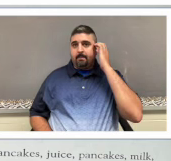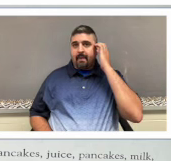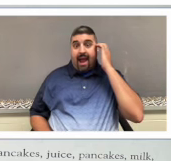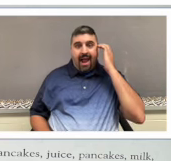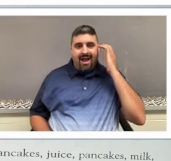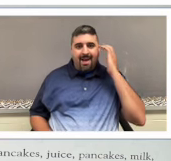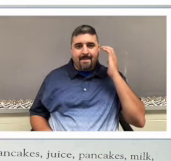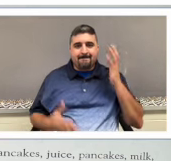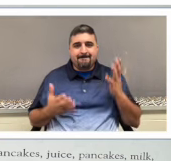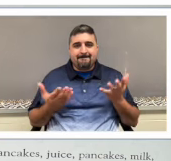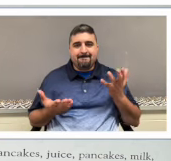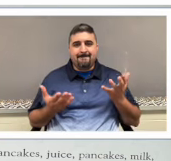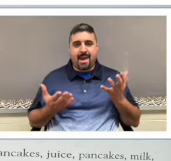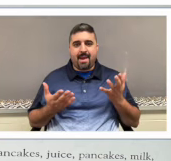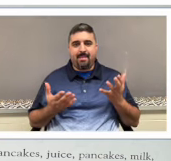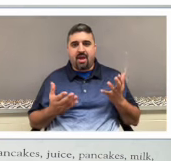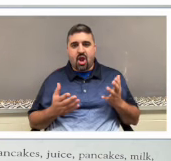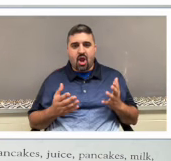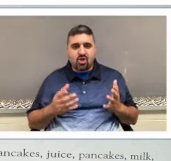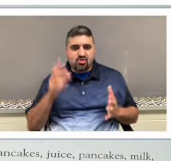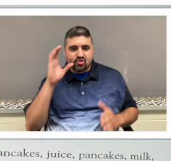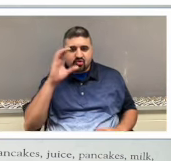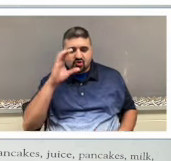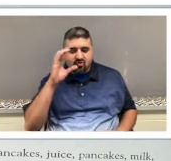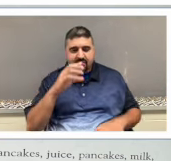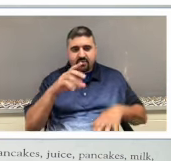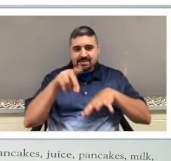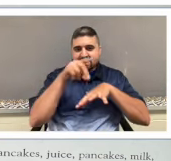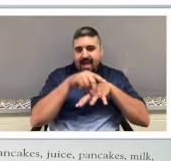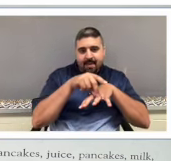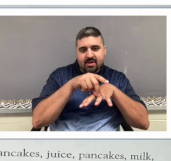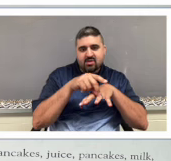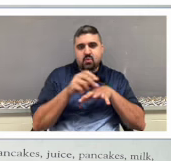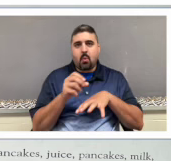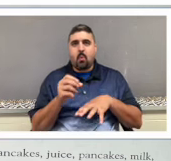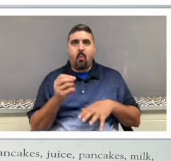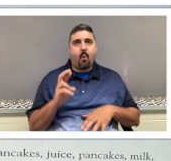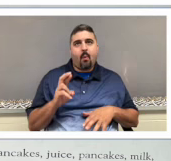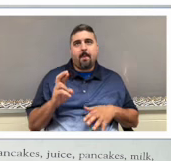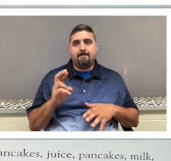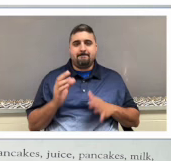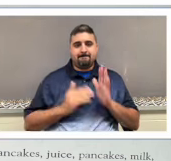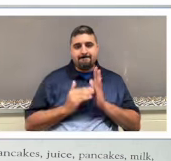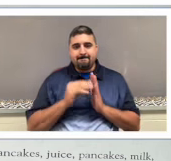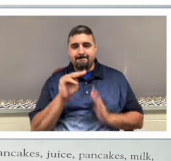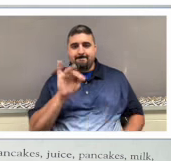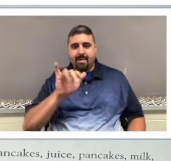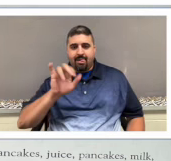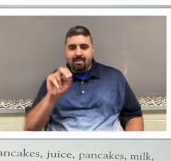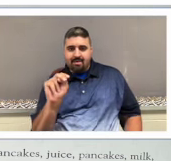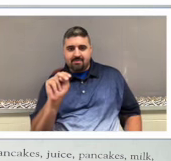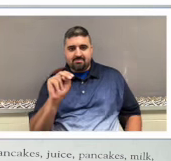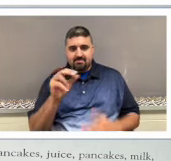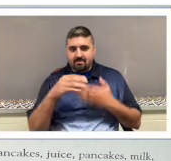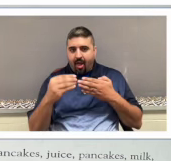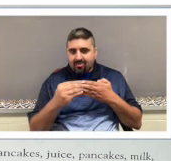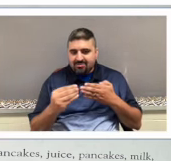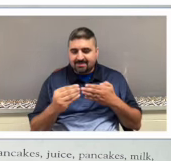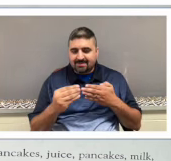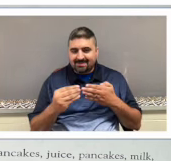diamonds or pearls or $1,000,000. Ugh. It was